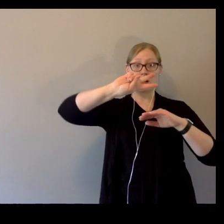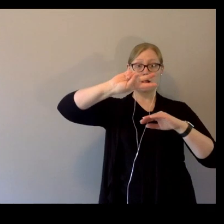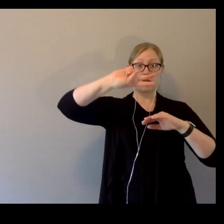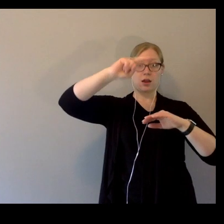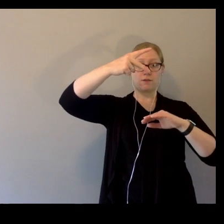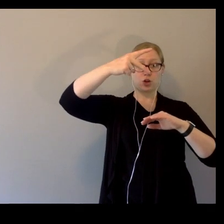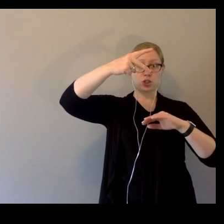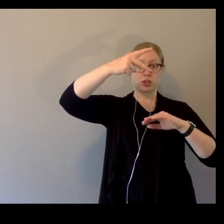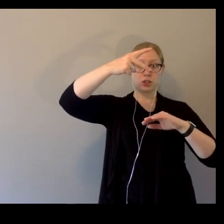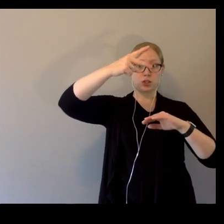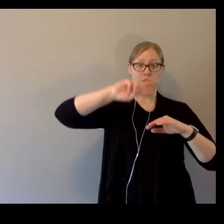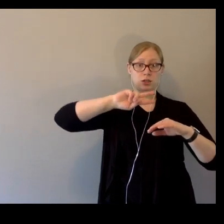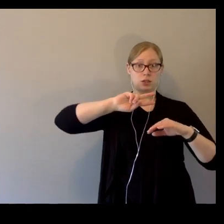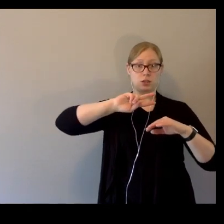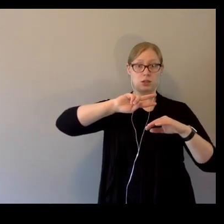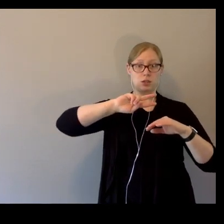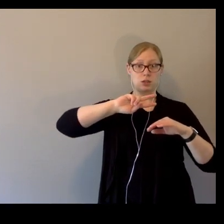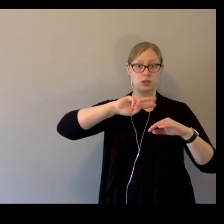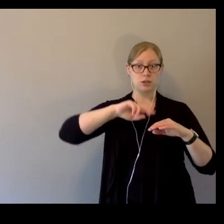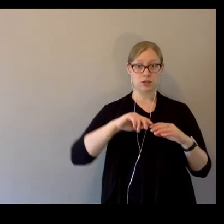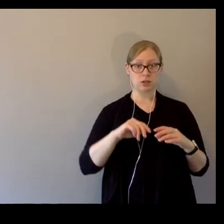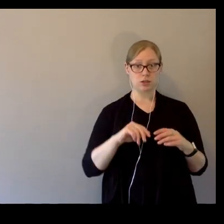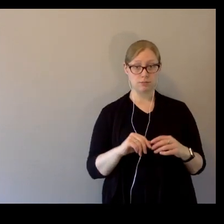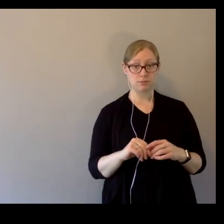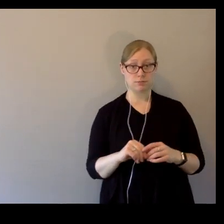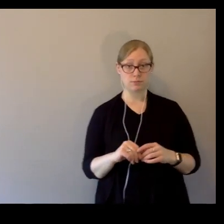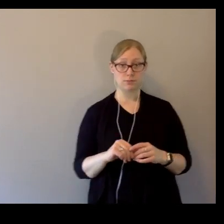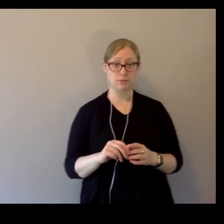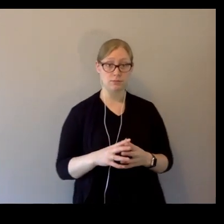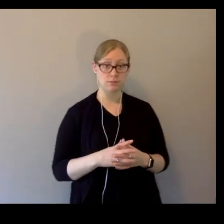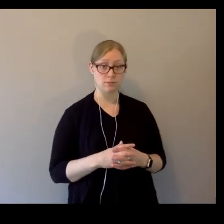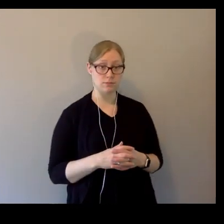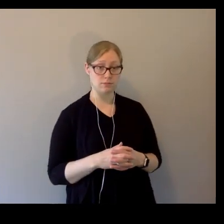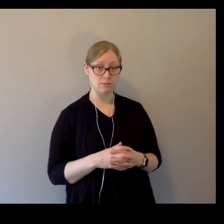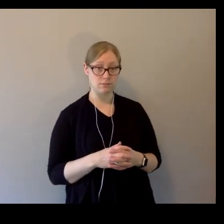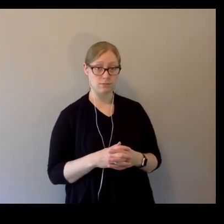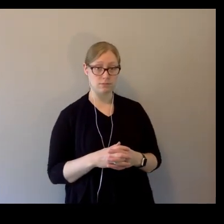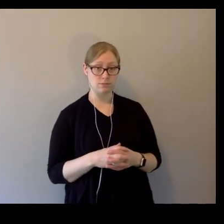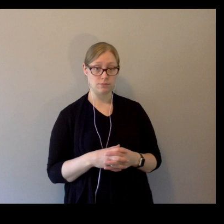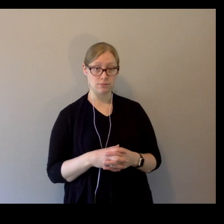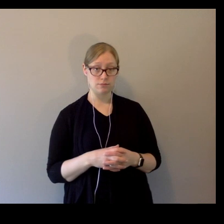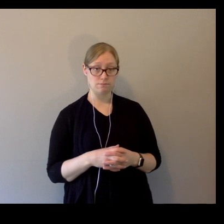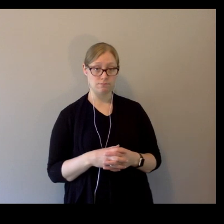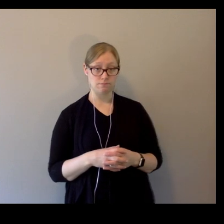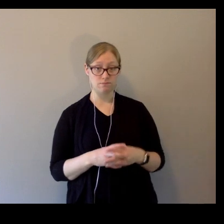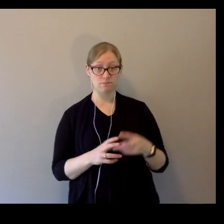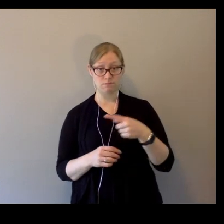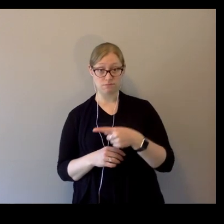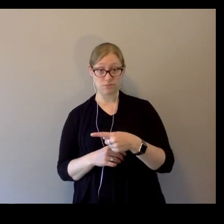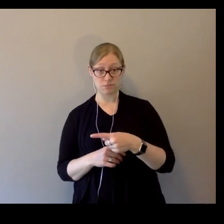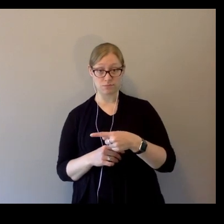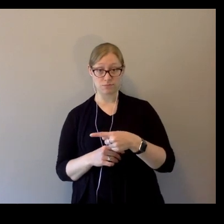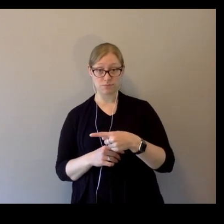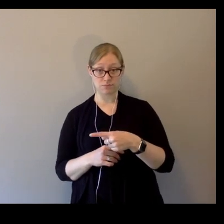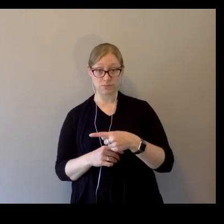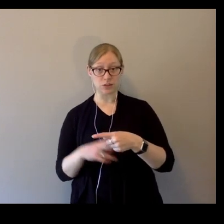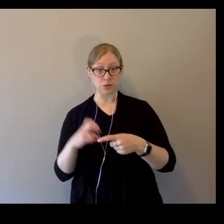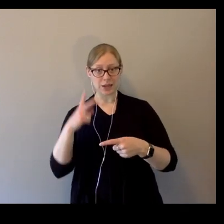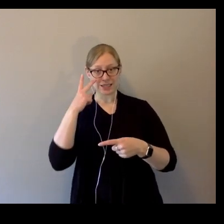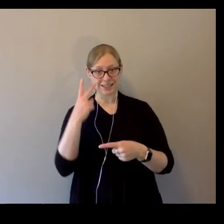hypotenuse times hypotenuse over the adjacent. And you can see